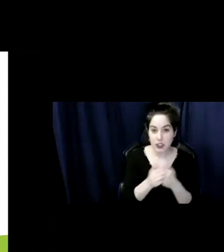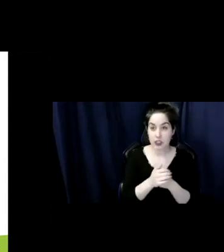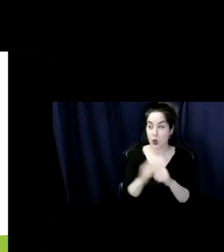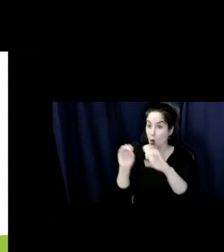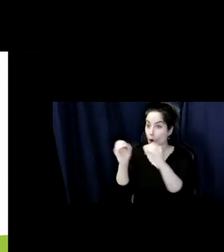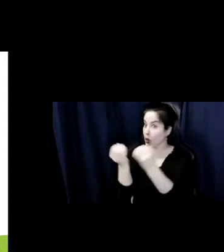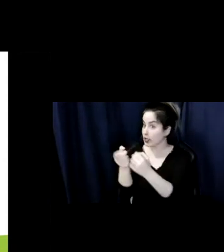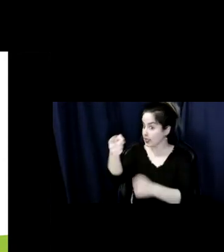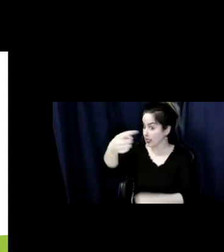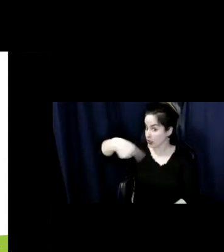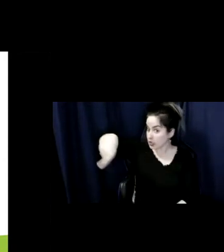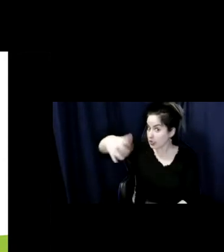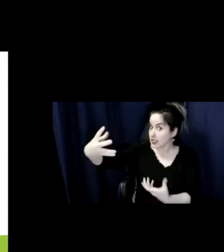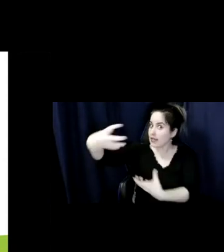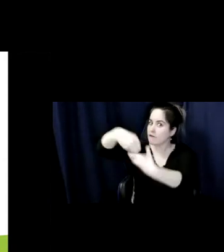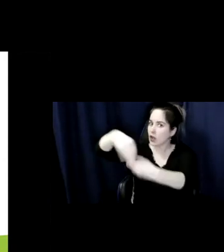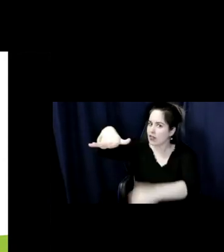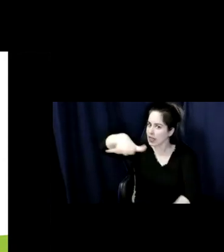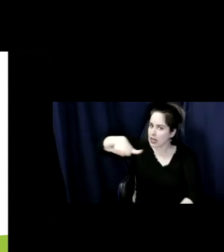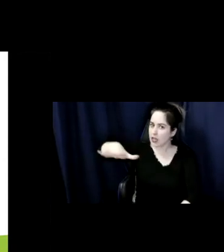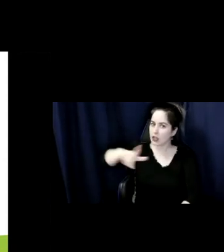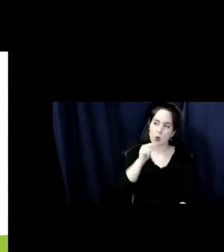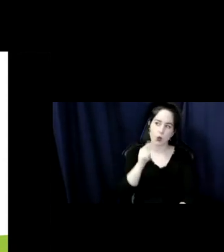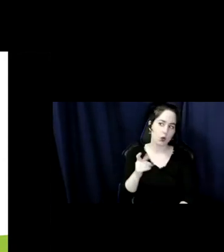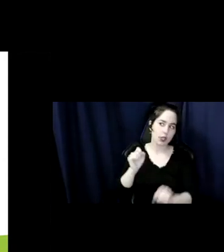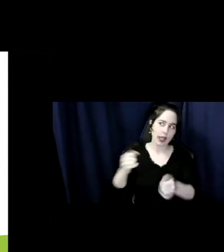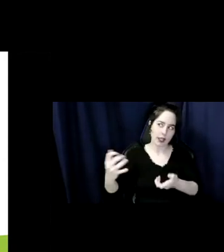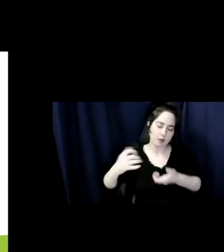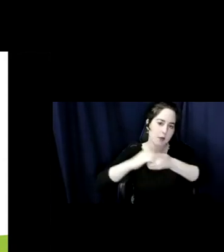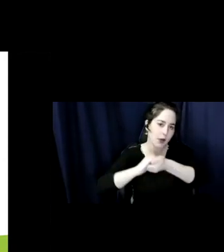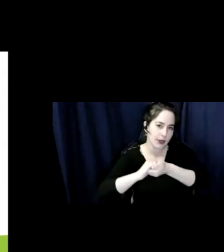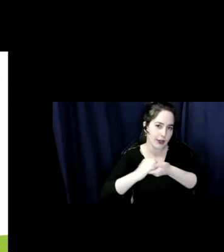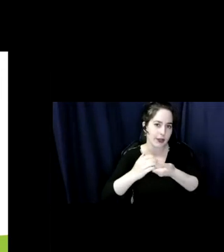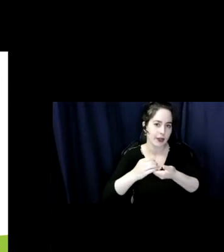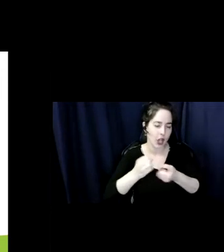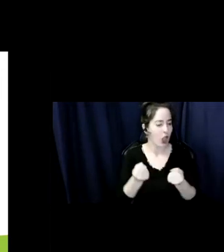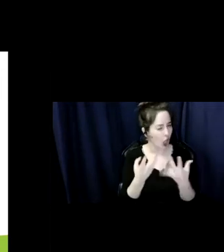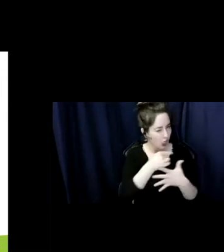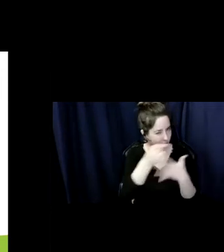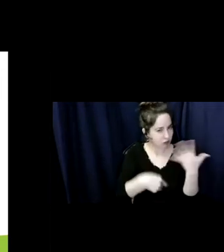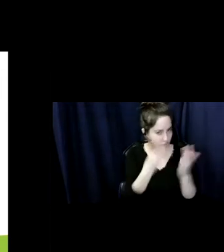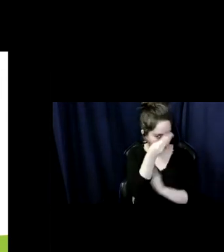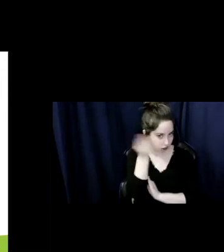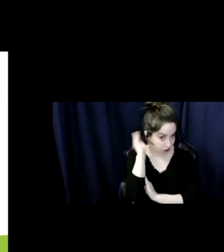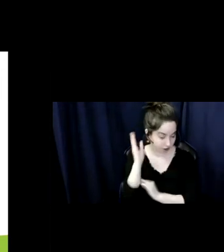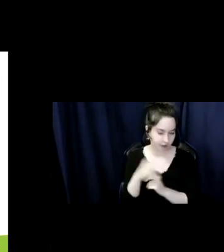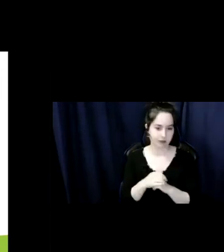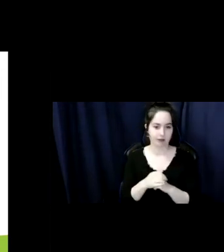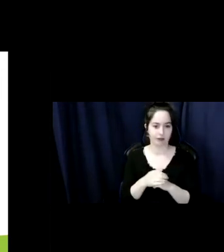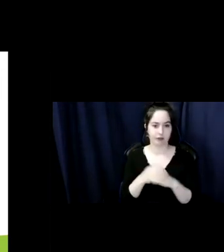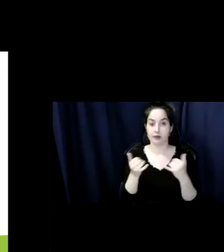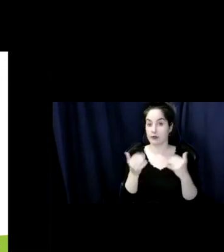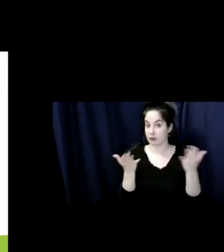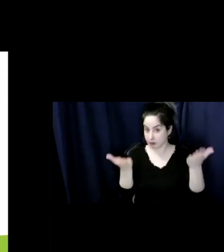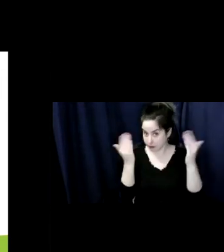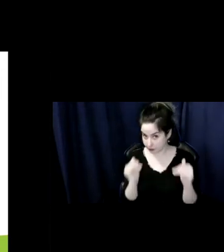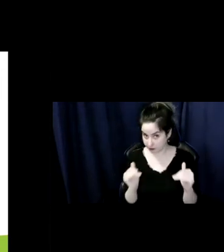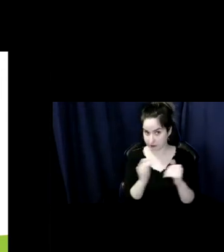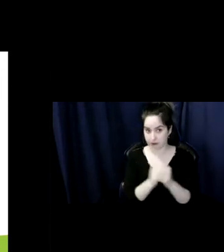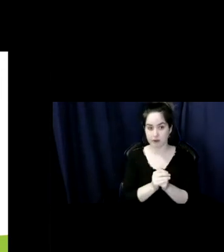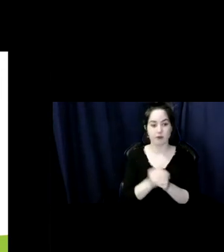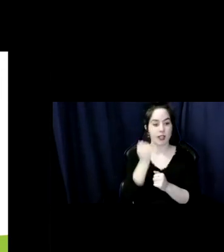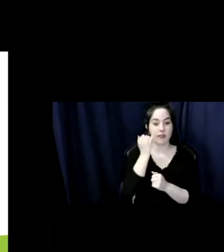with to create your programming. So the next step would be, if you don't already have a Smart Simple